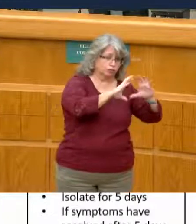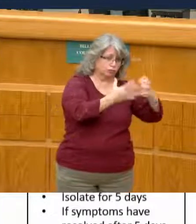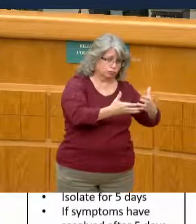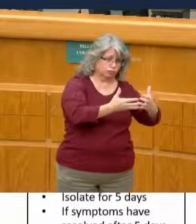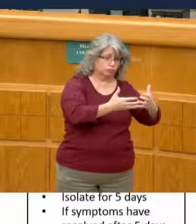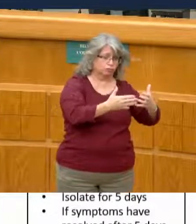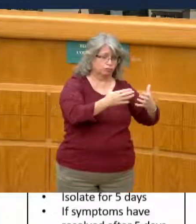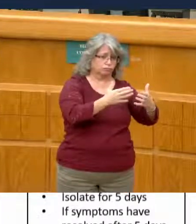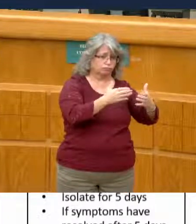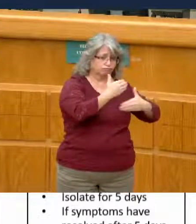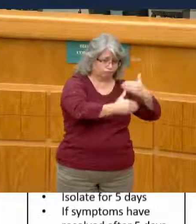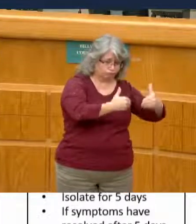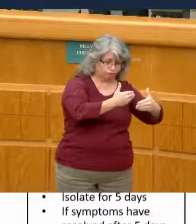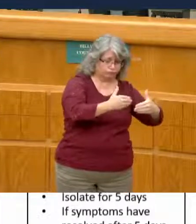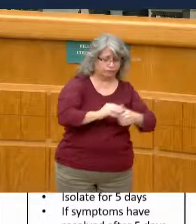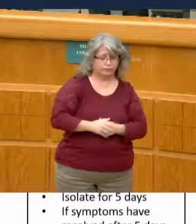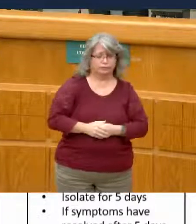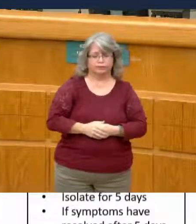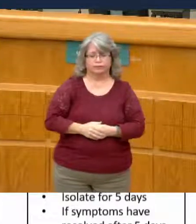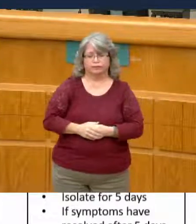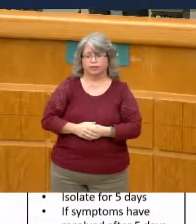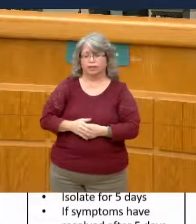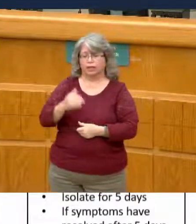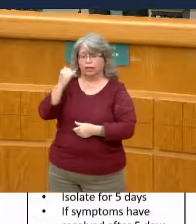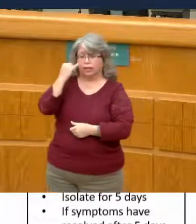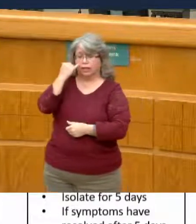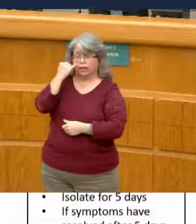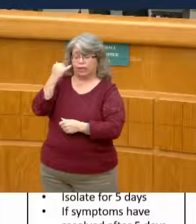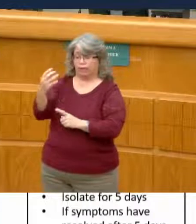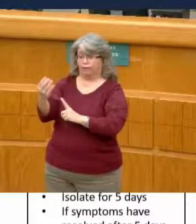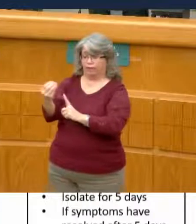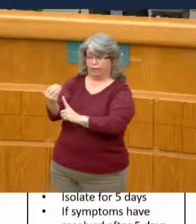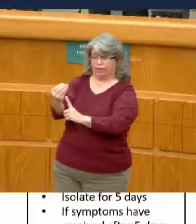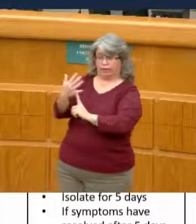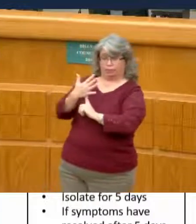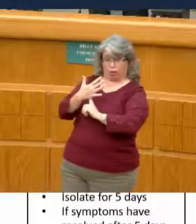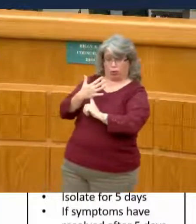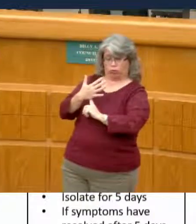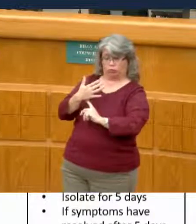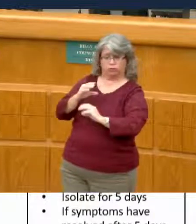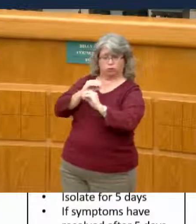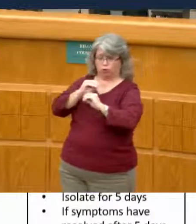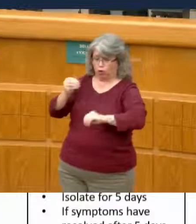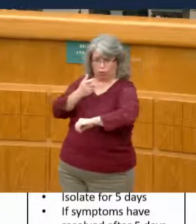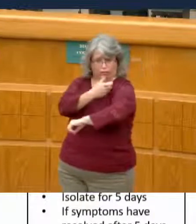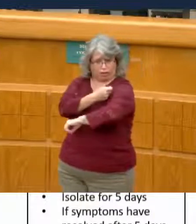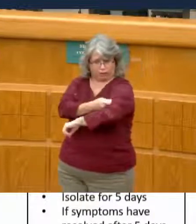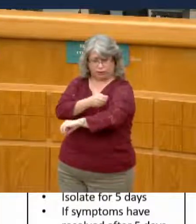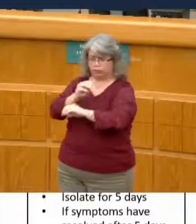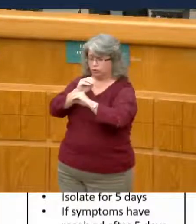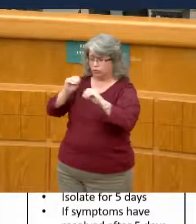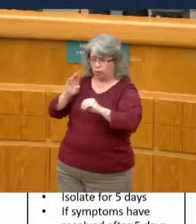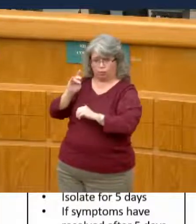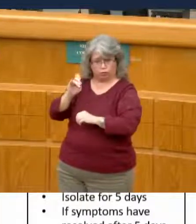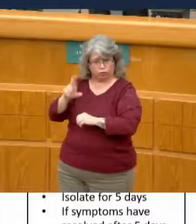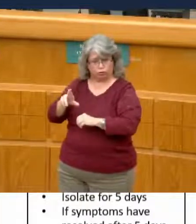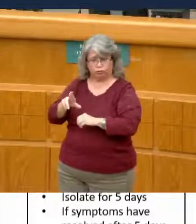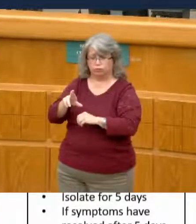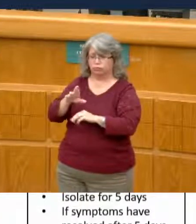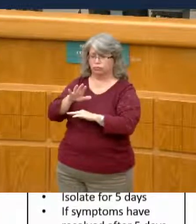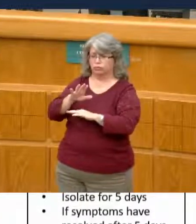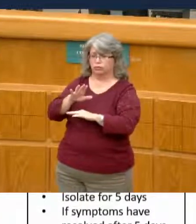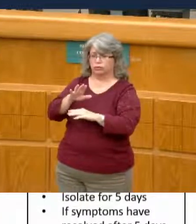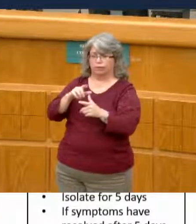If you're exposed and you're unvaccinated, unboosted, and you're not up to date, then the right answer is you stay home. You stay home for 5